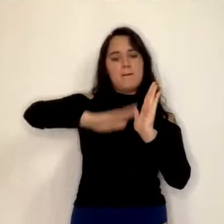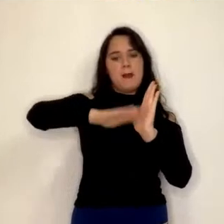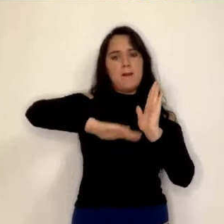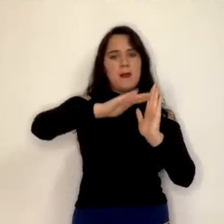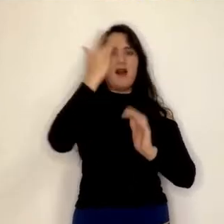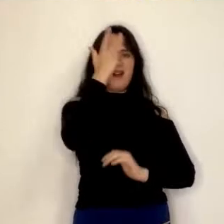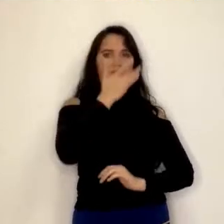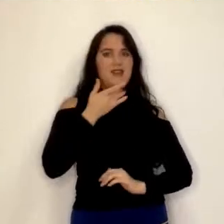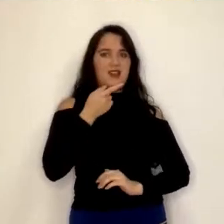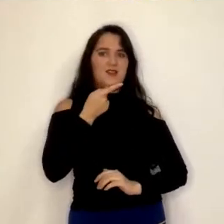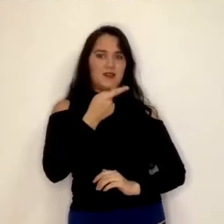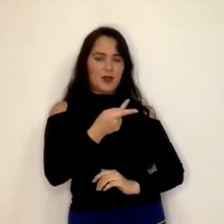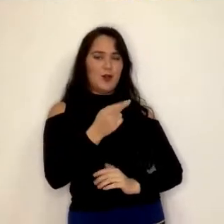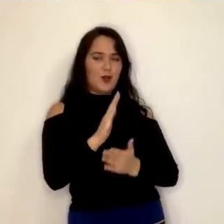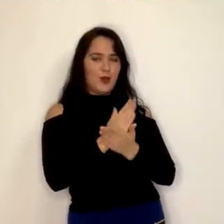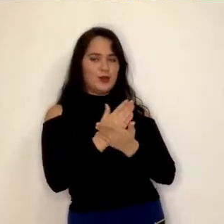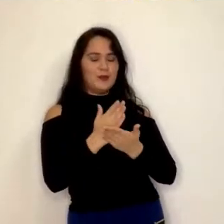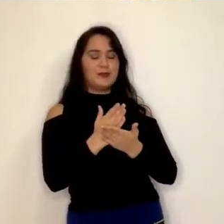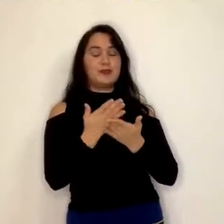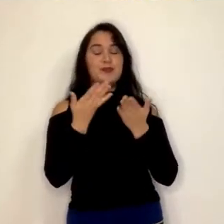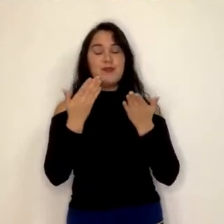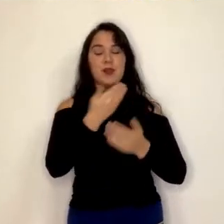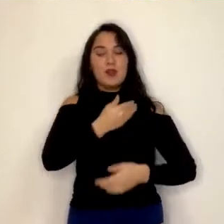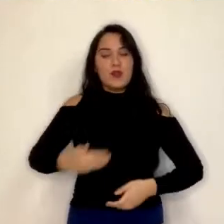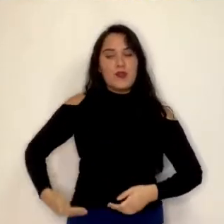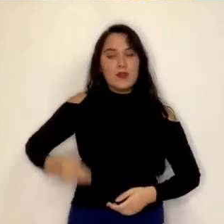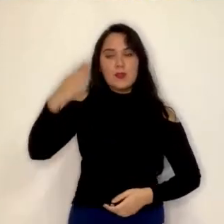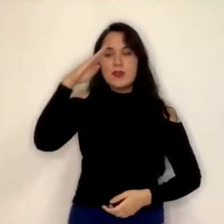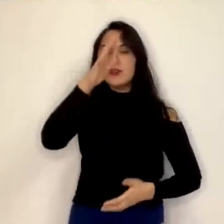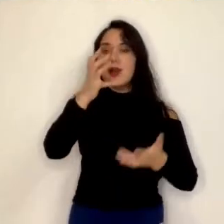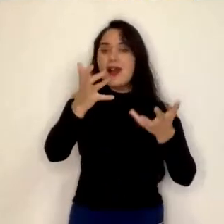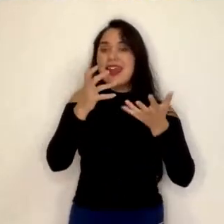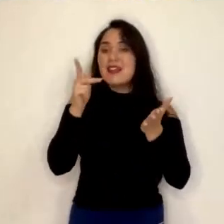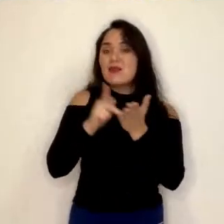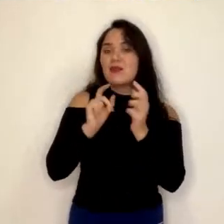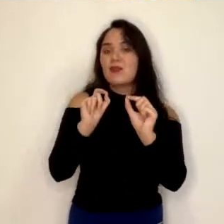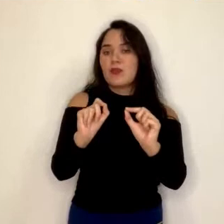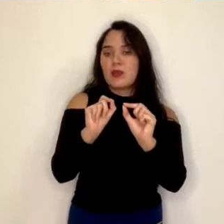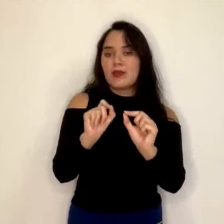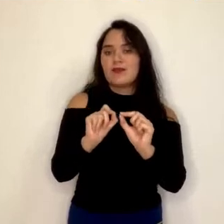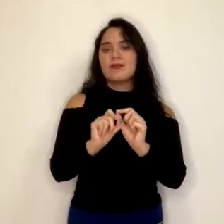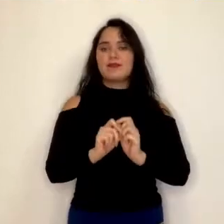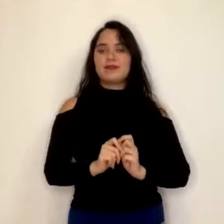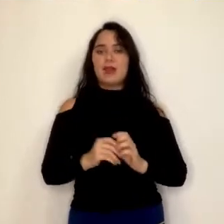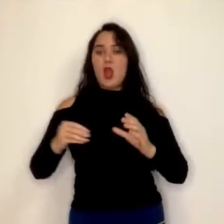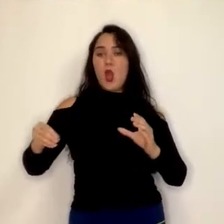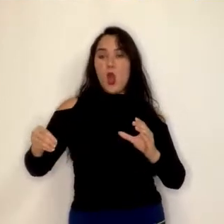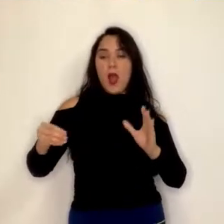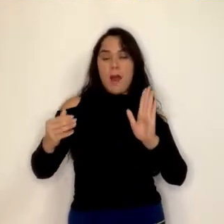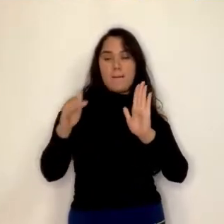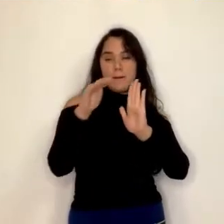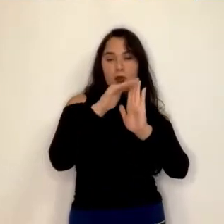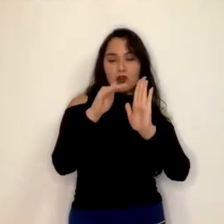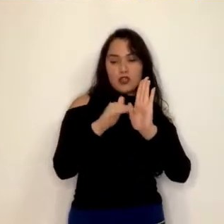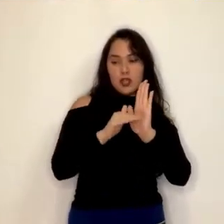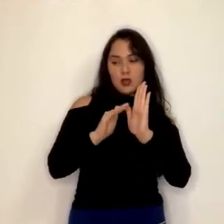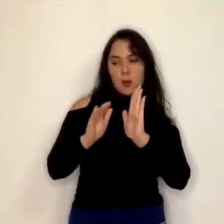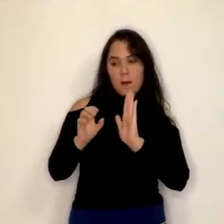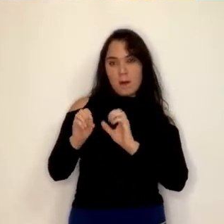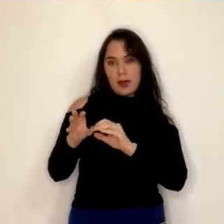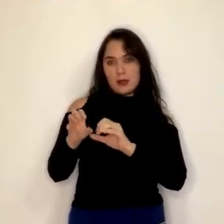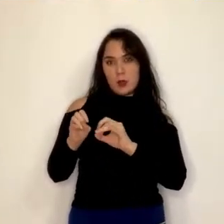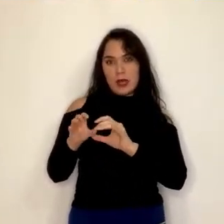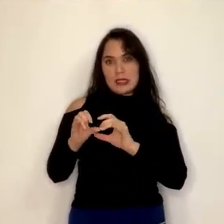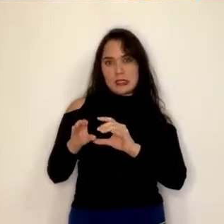educational inequalities. Adade has mentioned some of them. So Bolsonaro's government wants to implement an educational